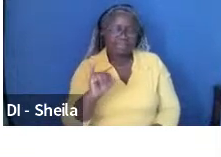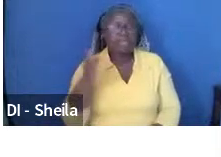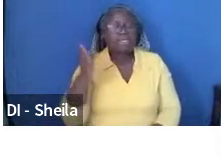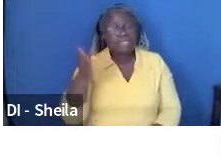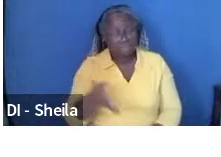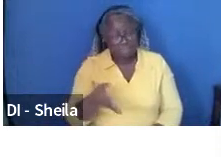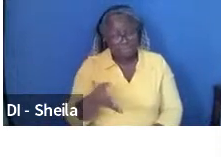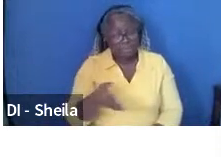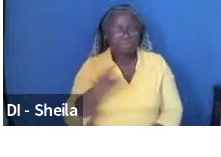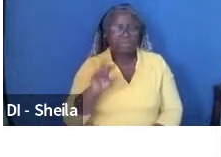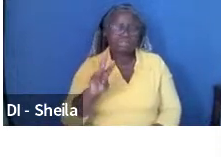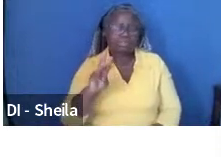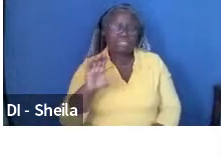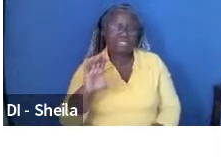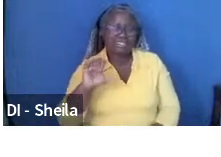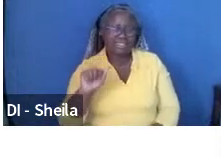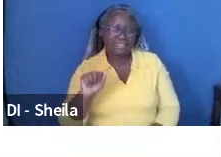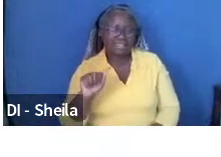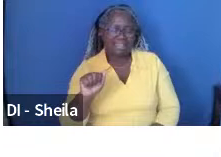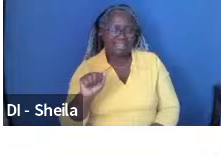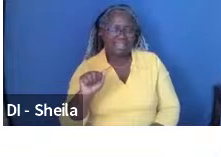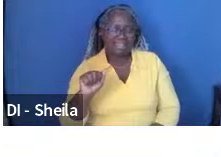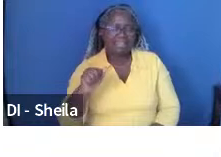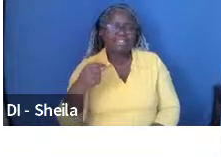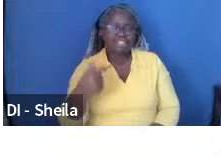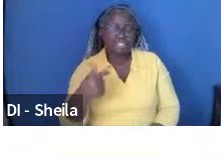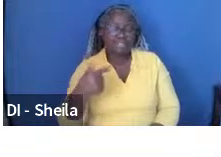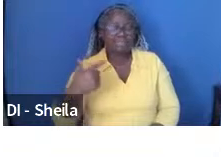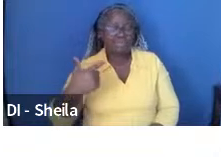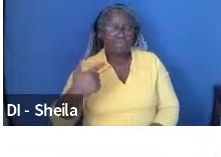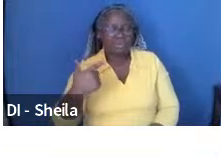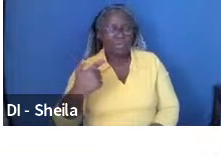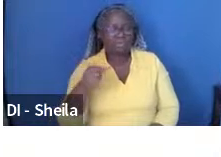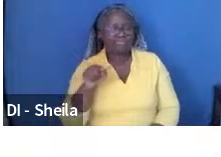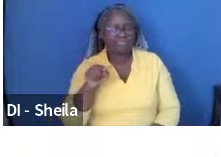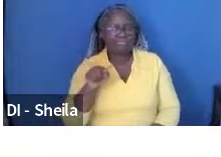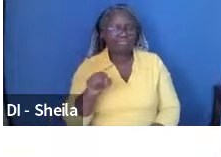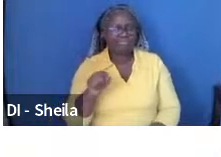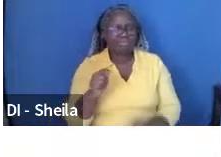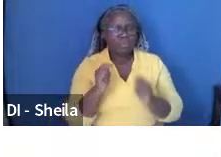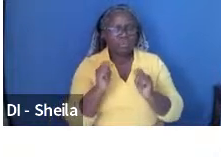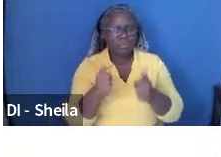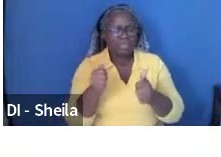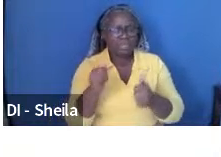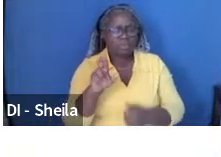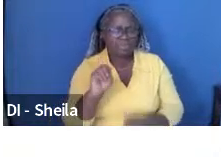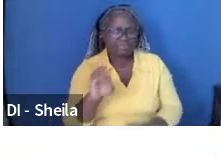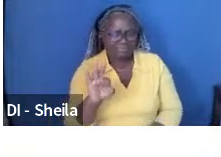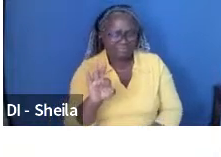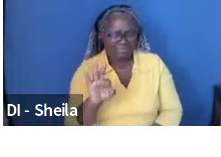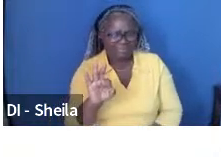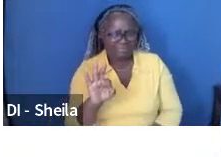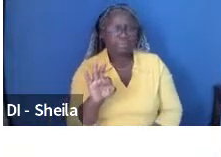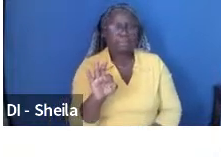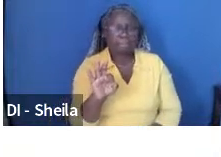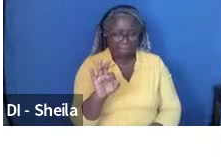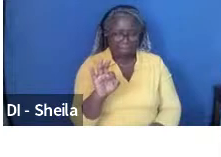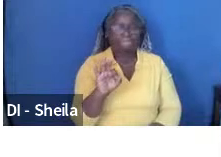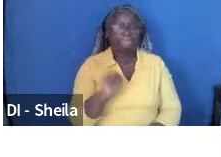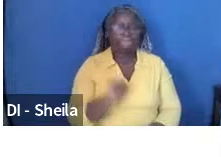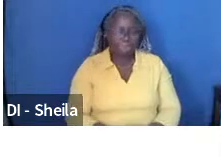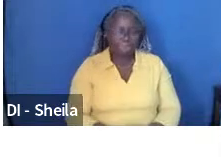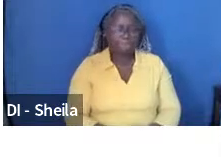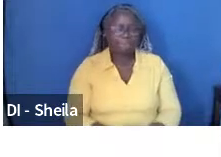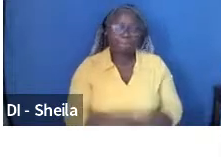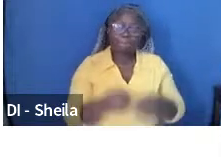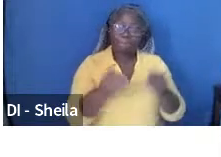www.section508.gov for implementing ICT accessibility. And that covers content creation, acquisition of accessible